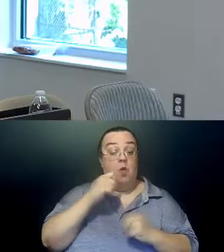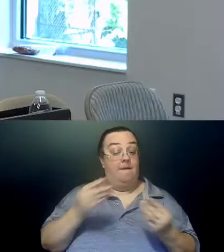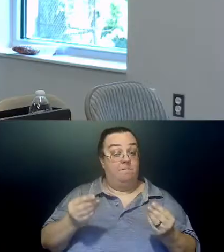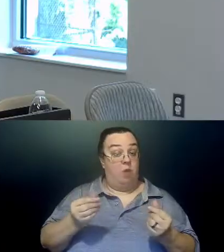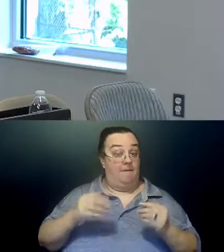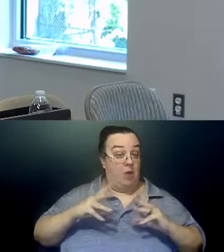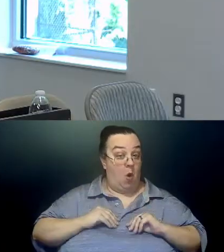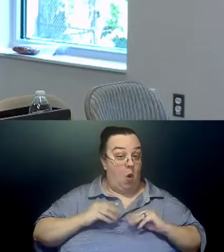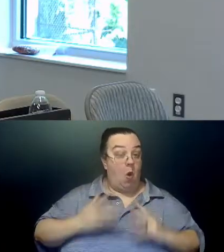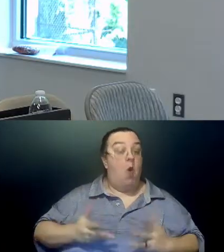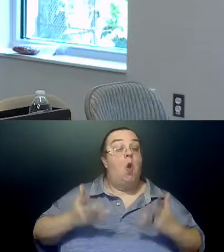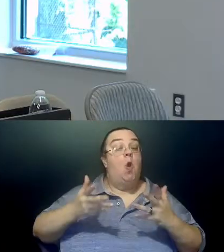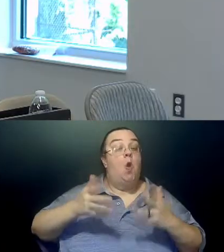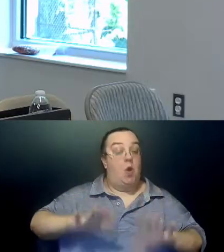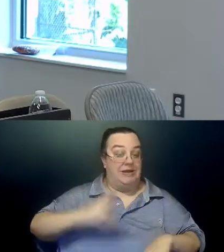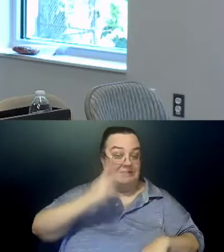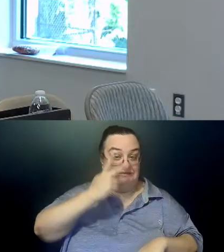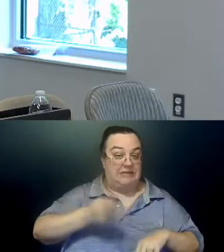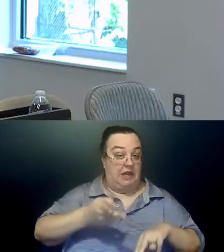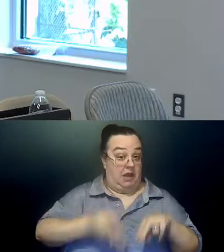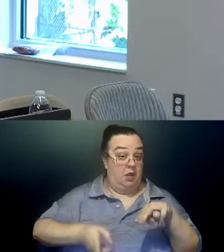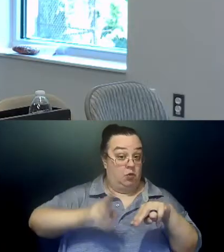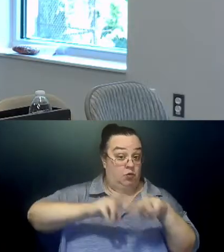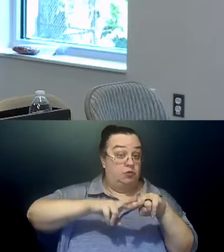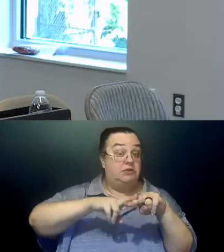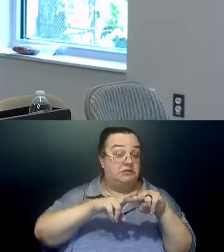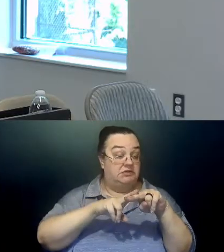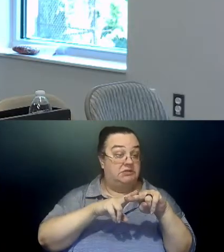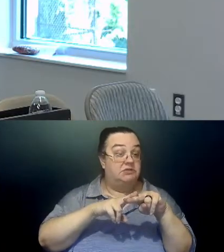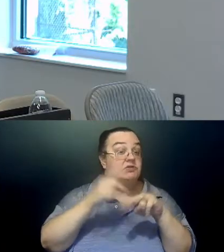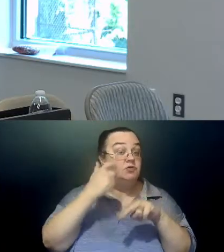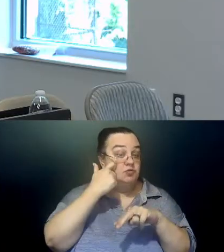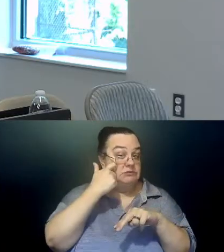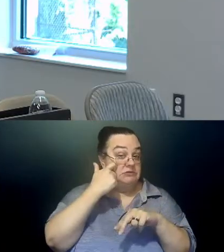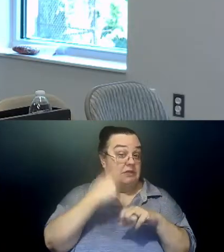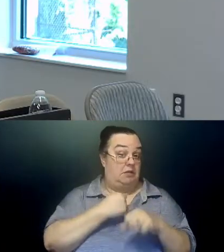seen increases in recent years,